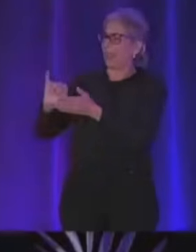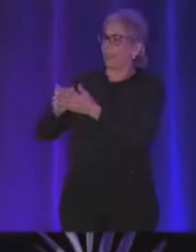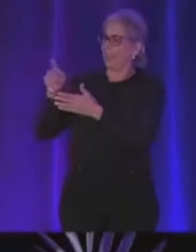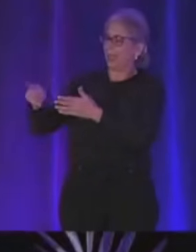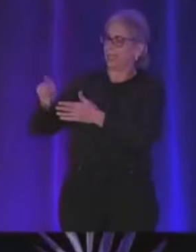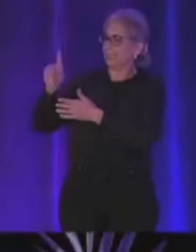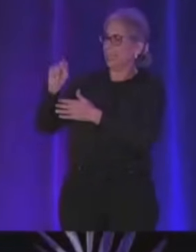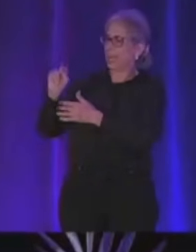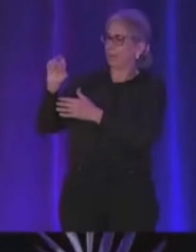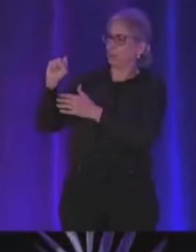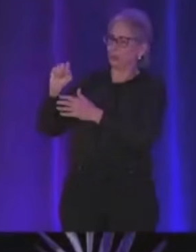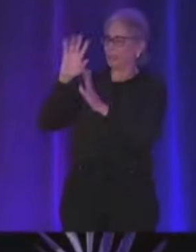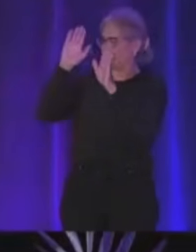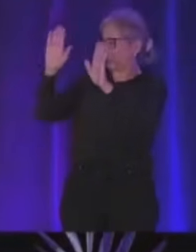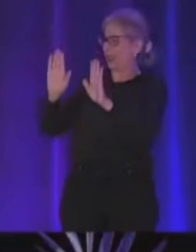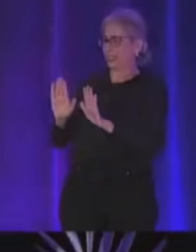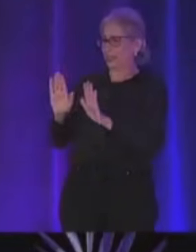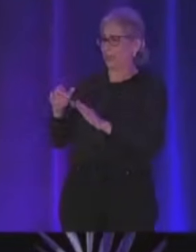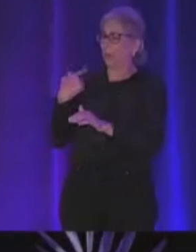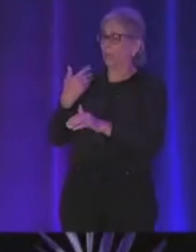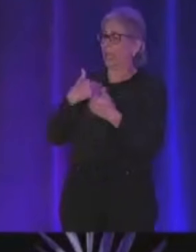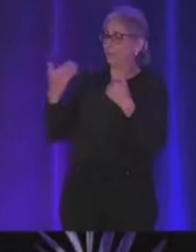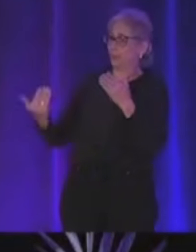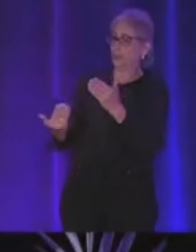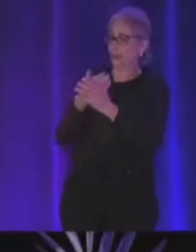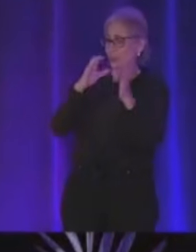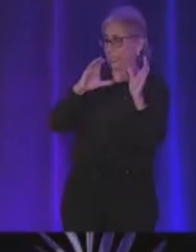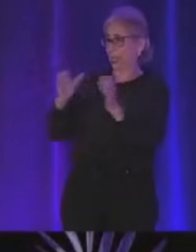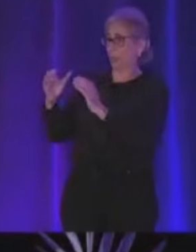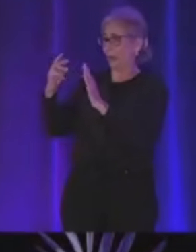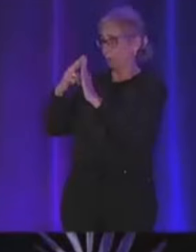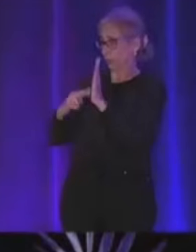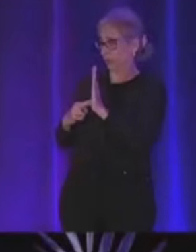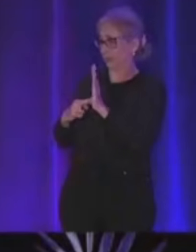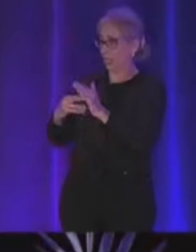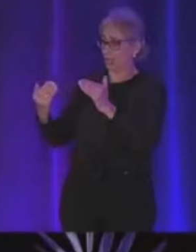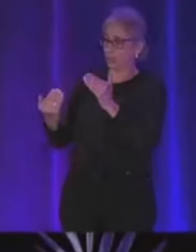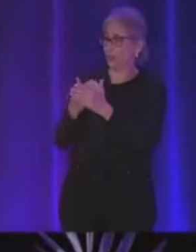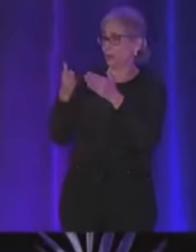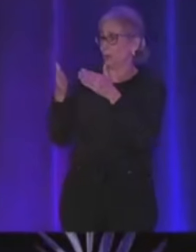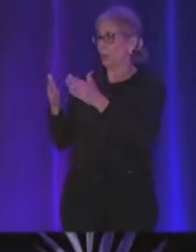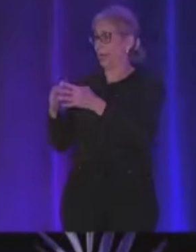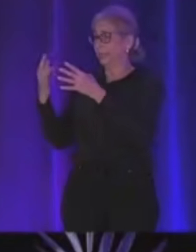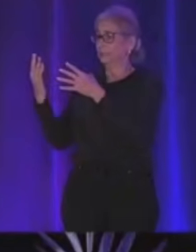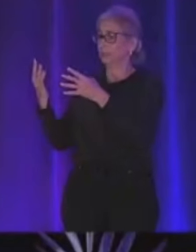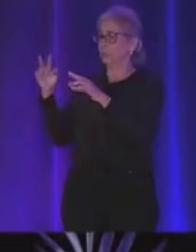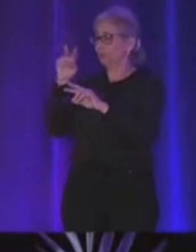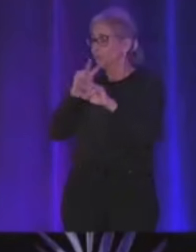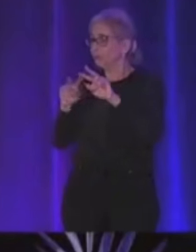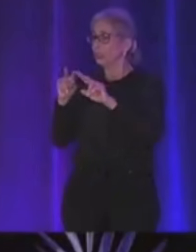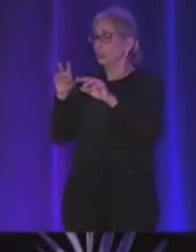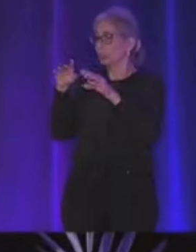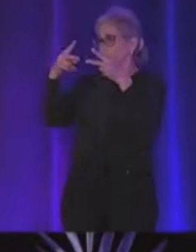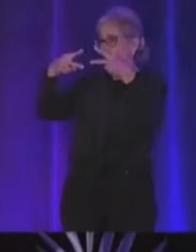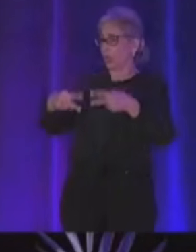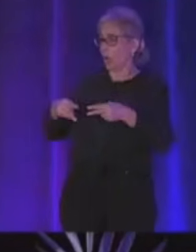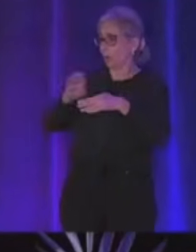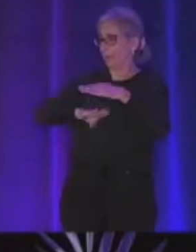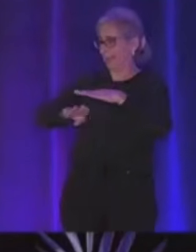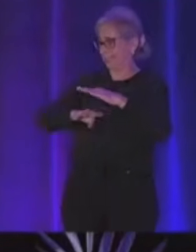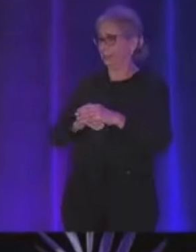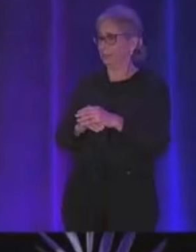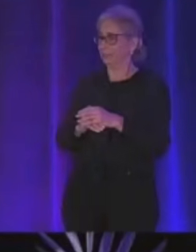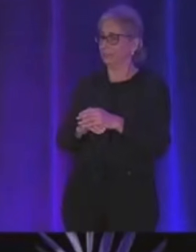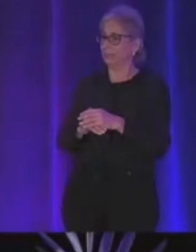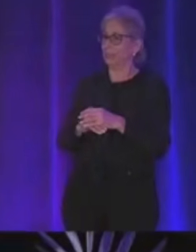TypeScript ESLint is awesome, because we have a new category of lint rules, a new way to scream angrily about your code base. The